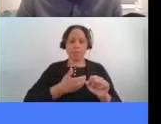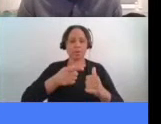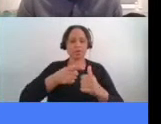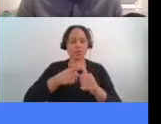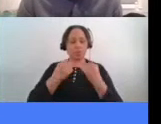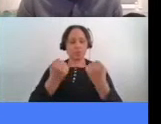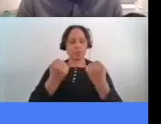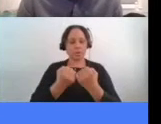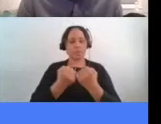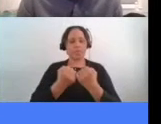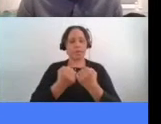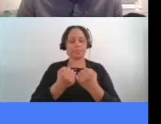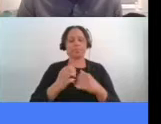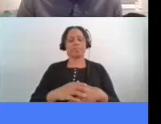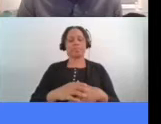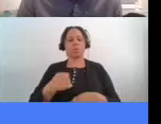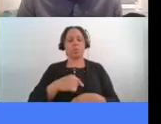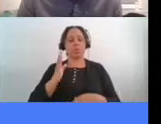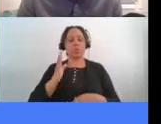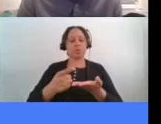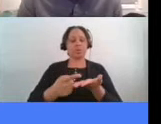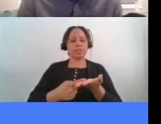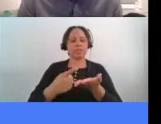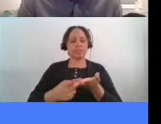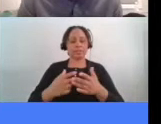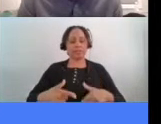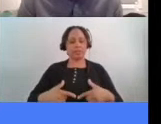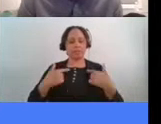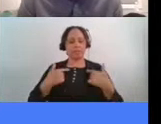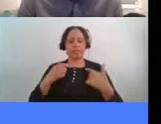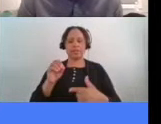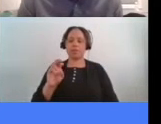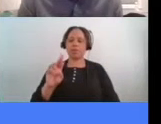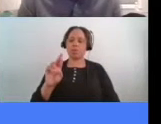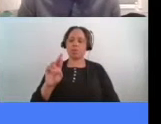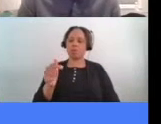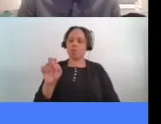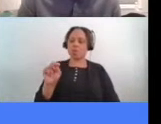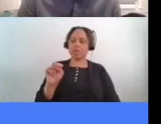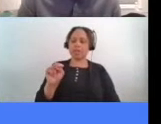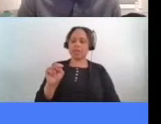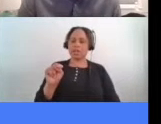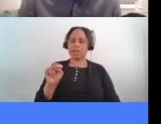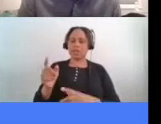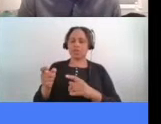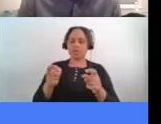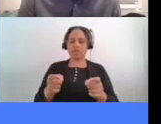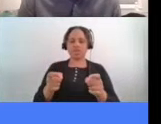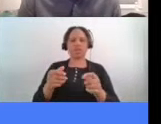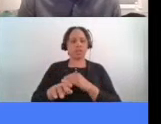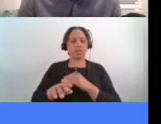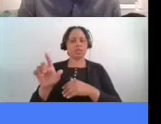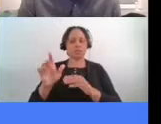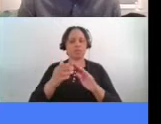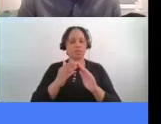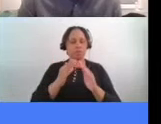Committee. We will be discussing living organ donation in the Muslim community. This is a topic that's been coming up increasingly